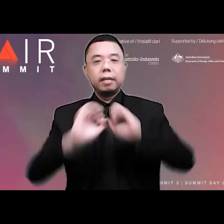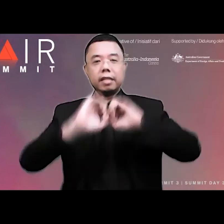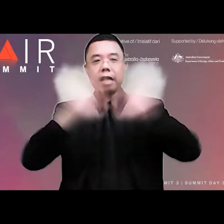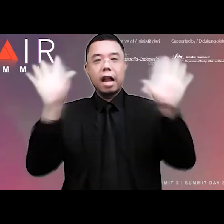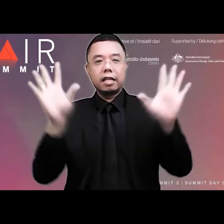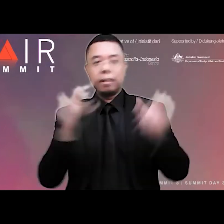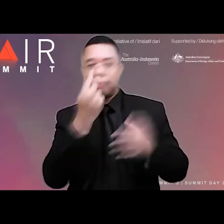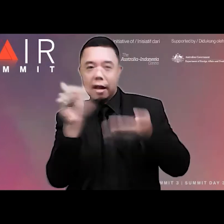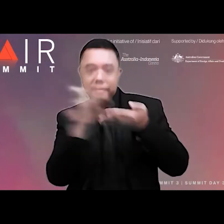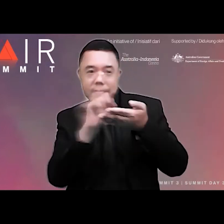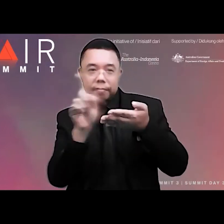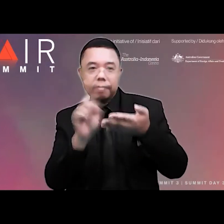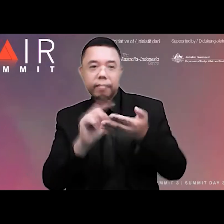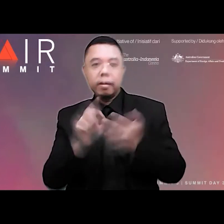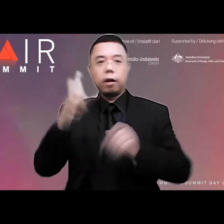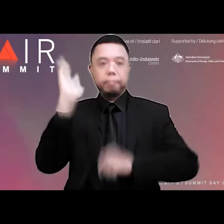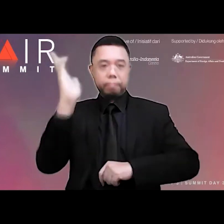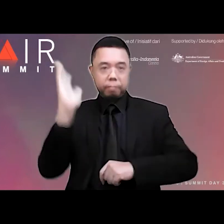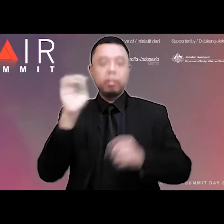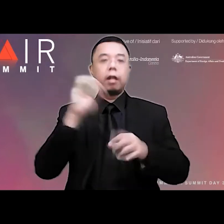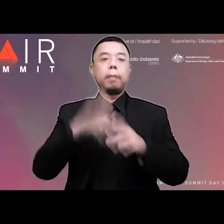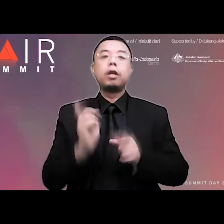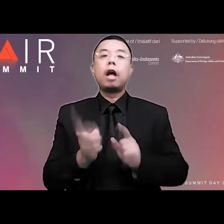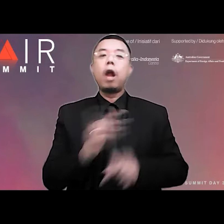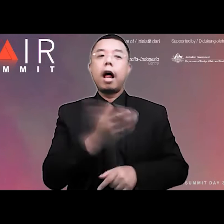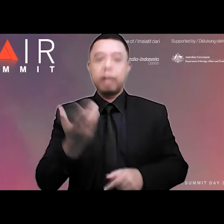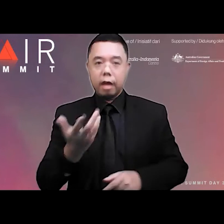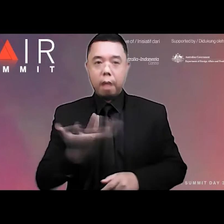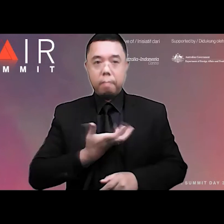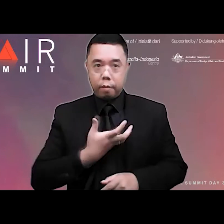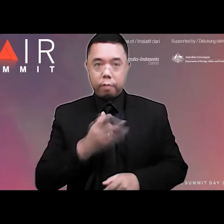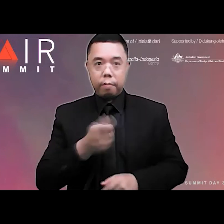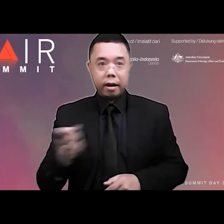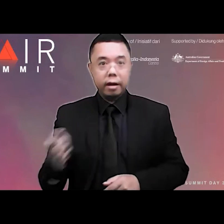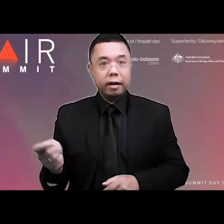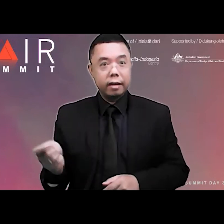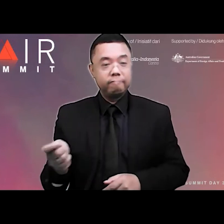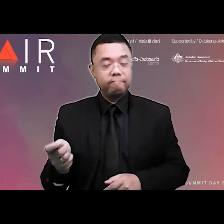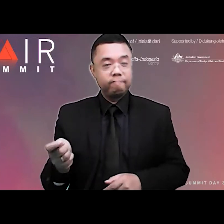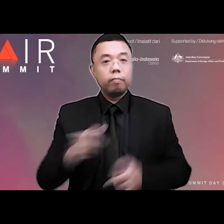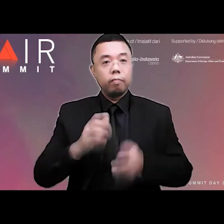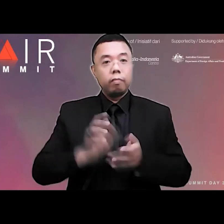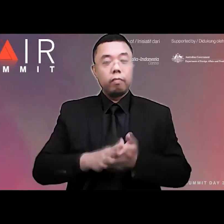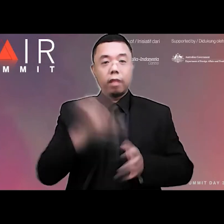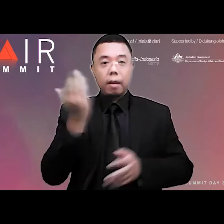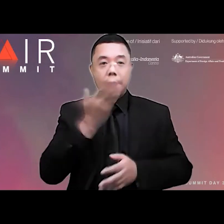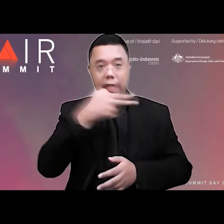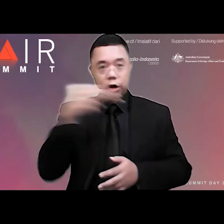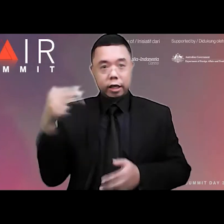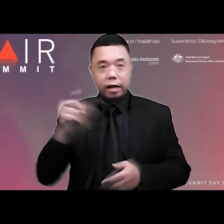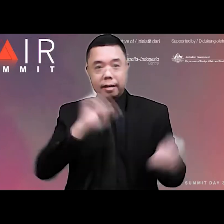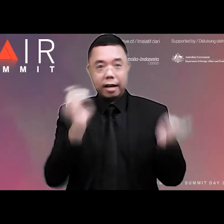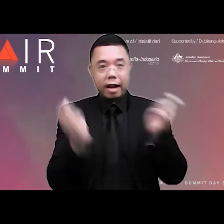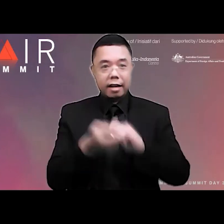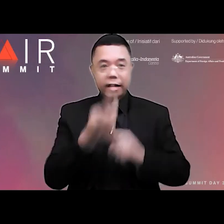to use our wonderful sign language interpreters, it will allow you to see them better as well. So if you have a moment now, switch to gallery view